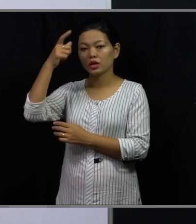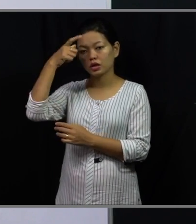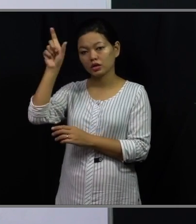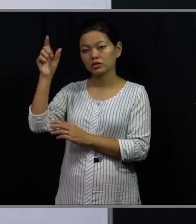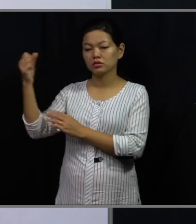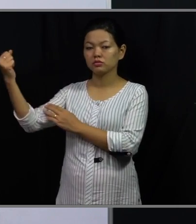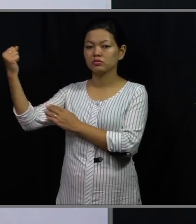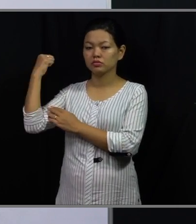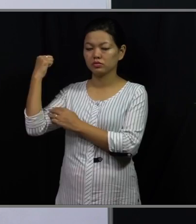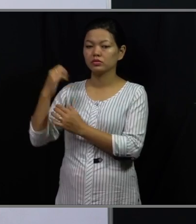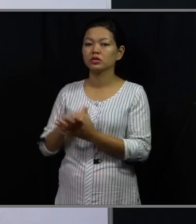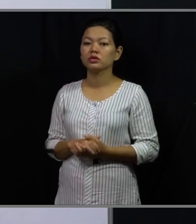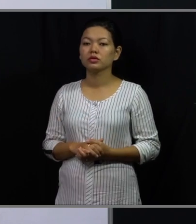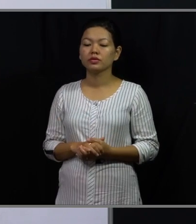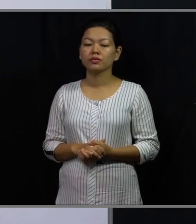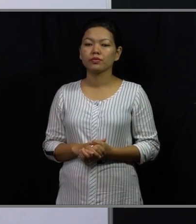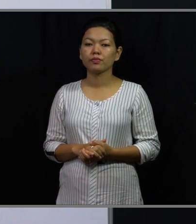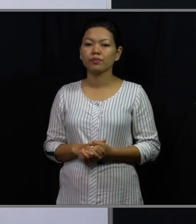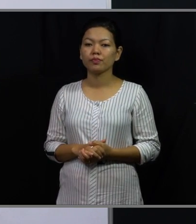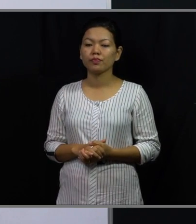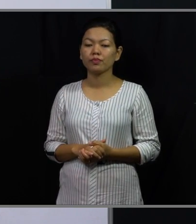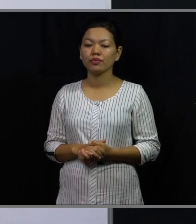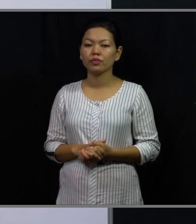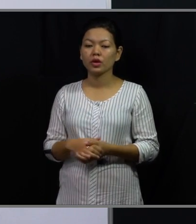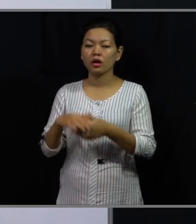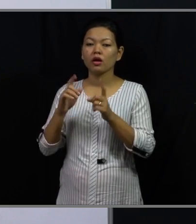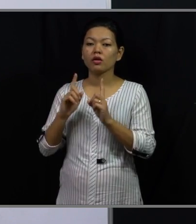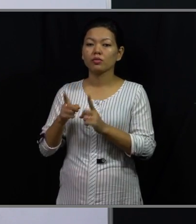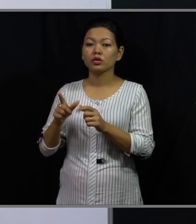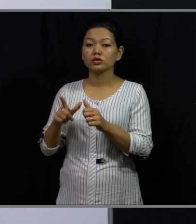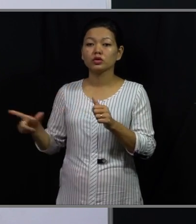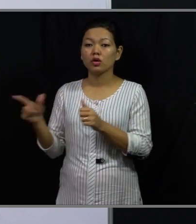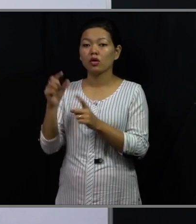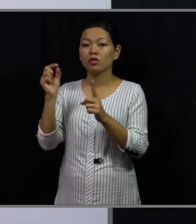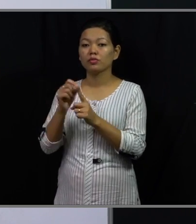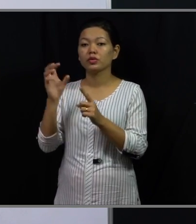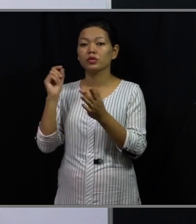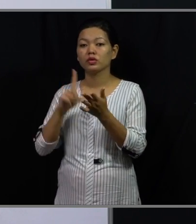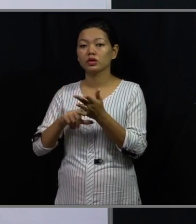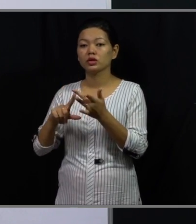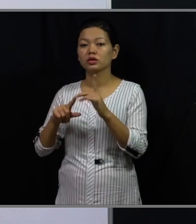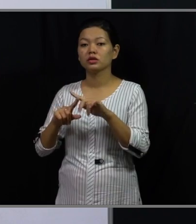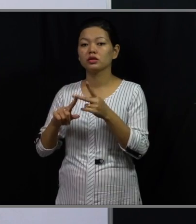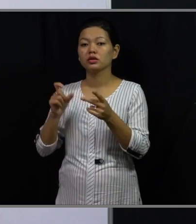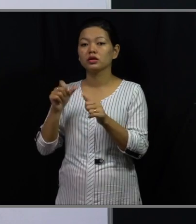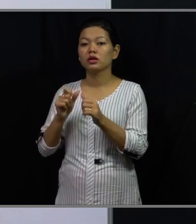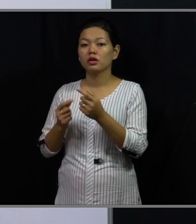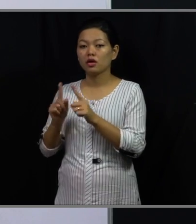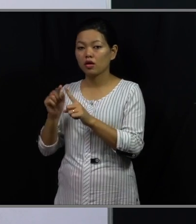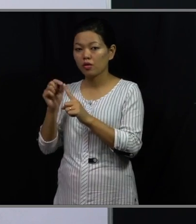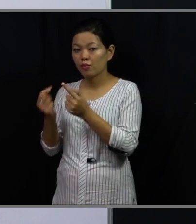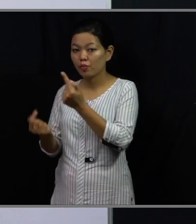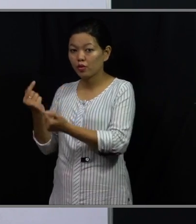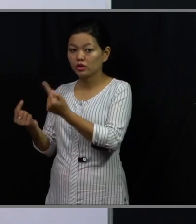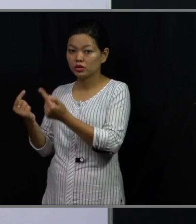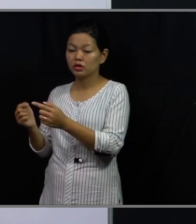the concept of power. Why? Because every political parties, okay, have a vision, okay,